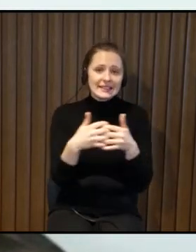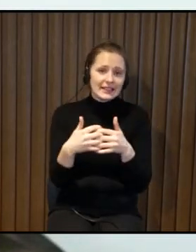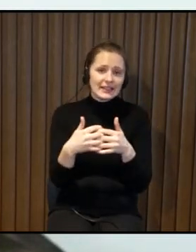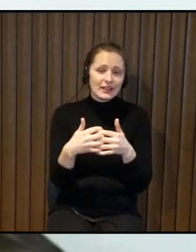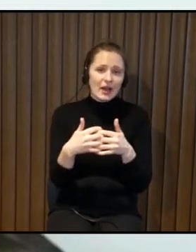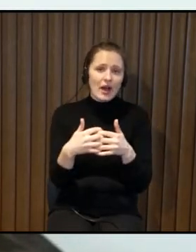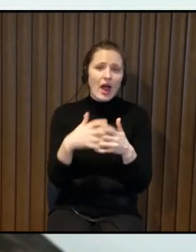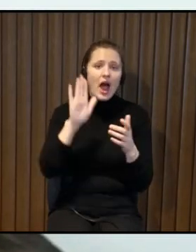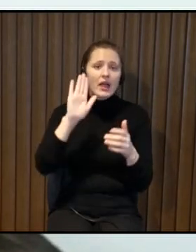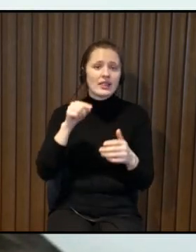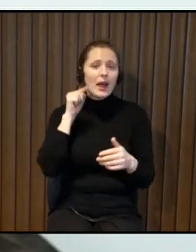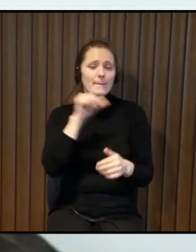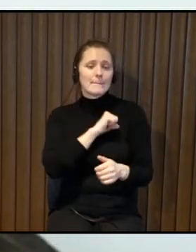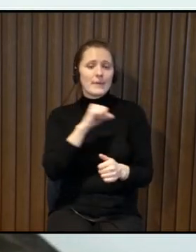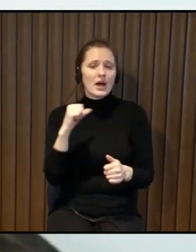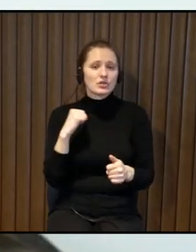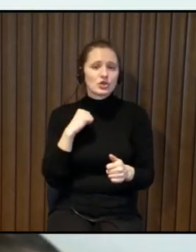when a person alone